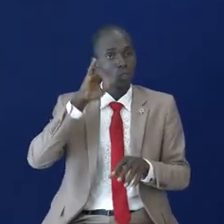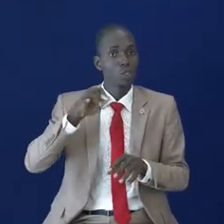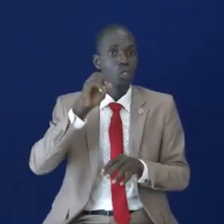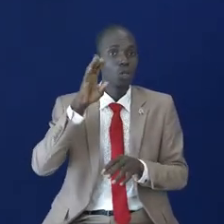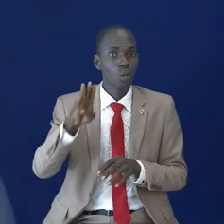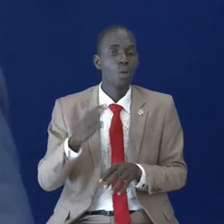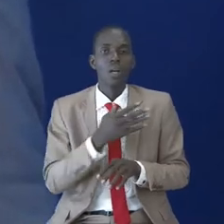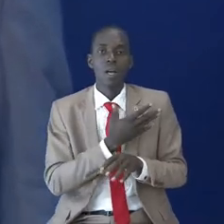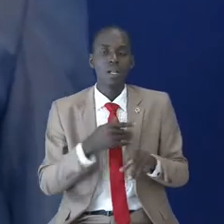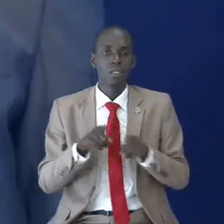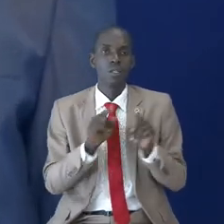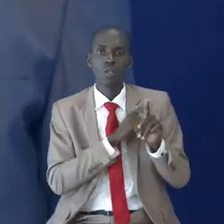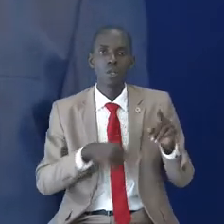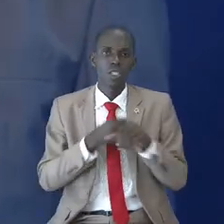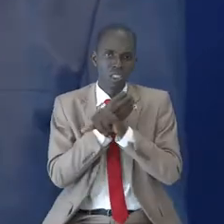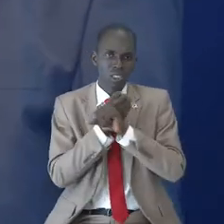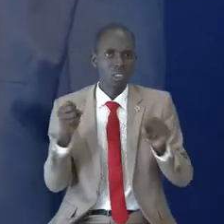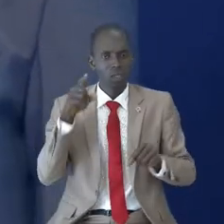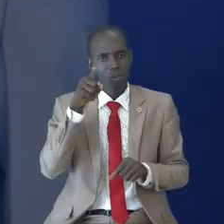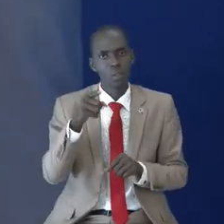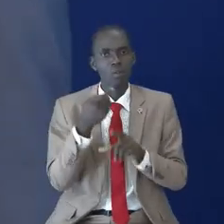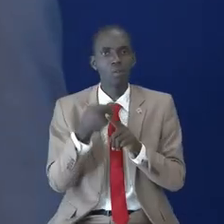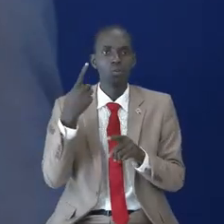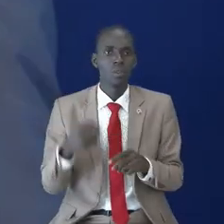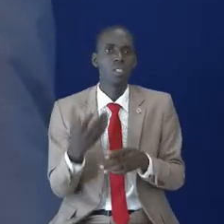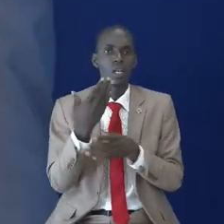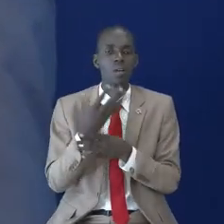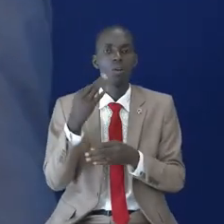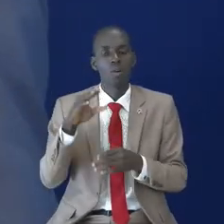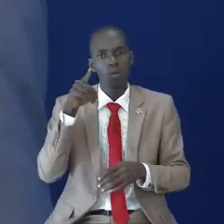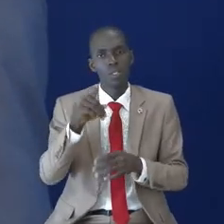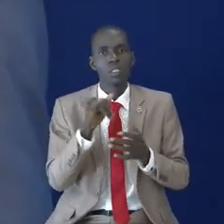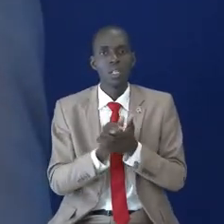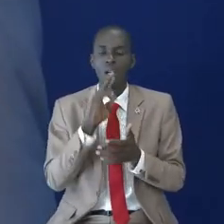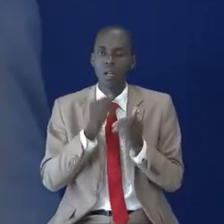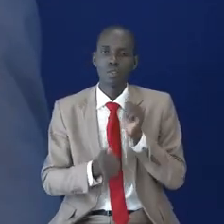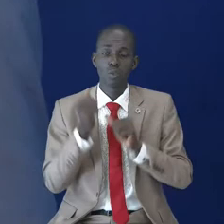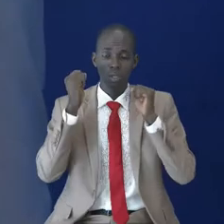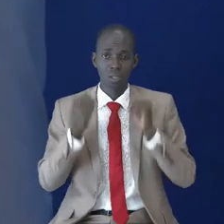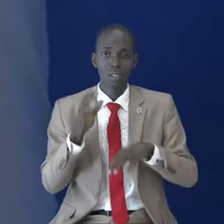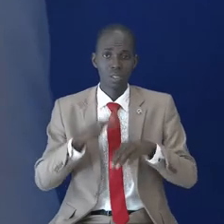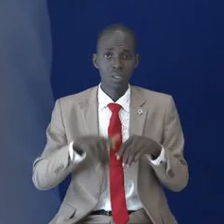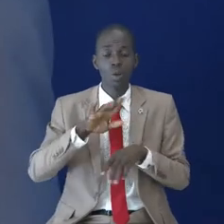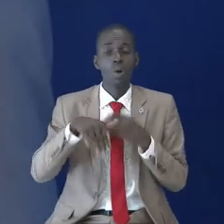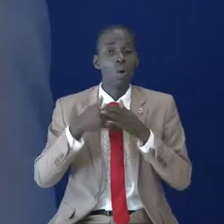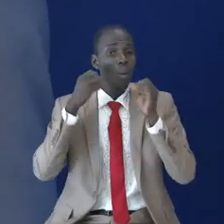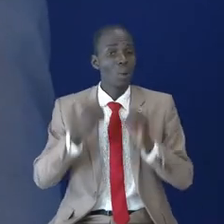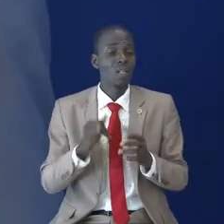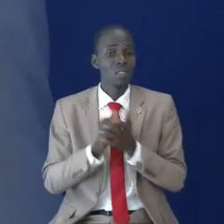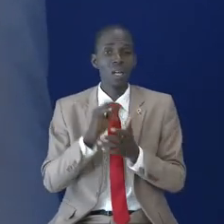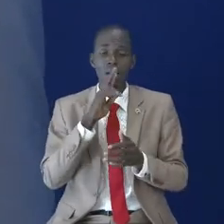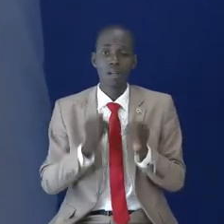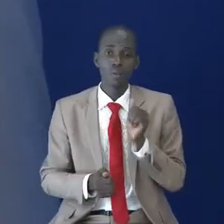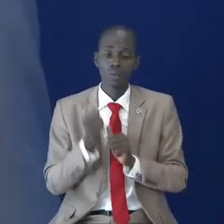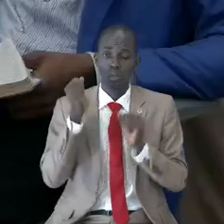of him that was stronger than you. All the powers that are stronger than you are, they'll come